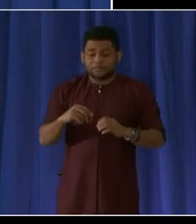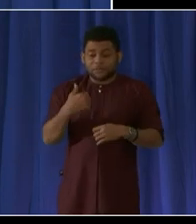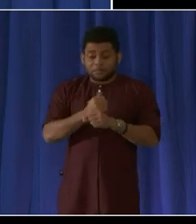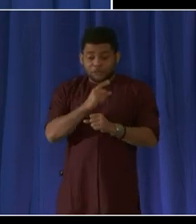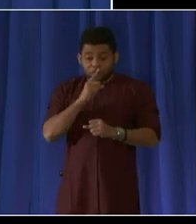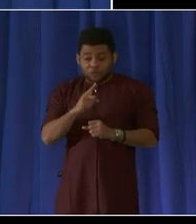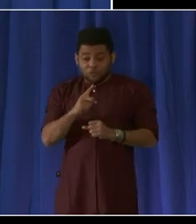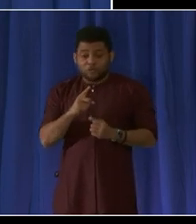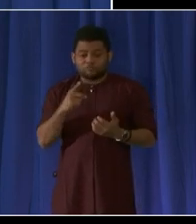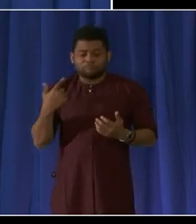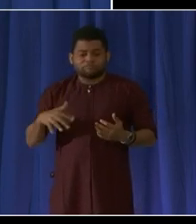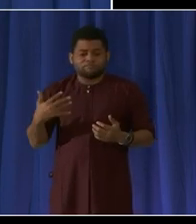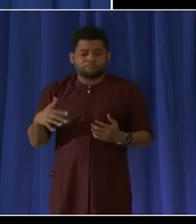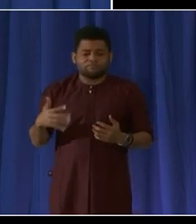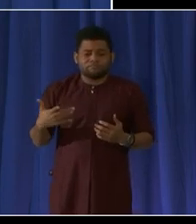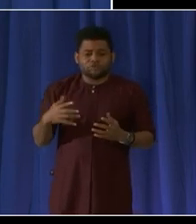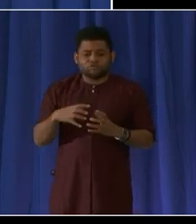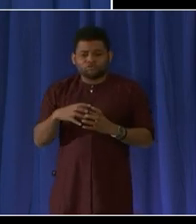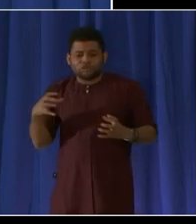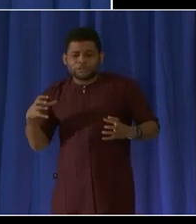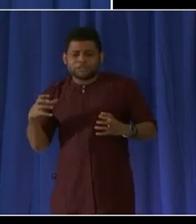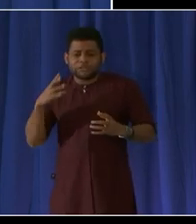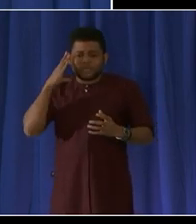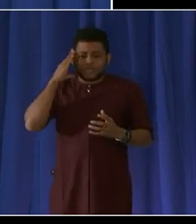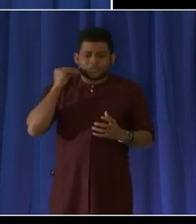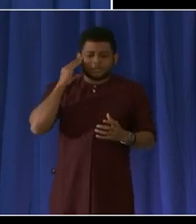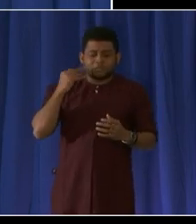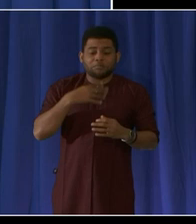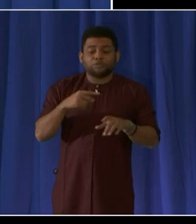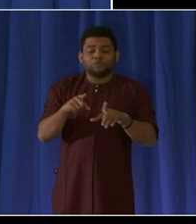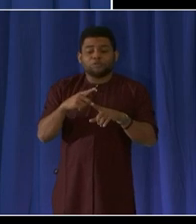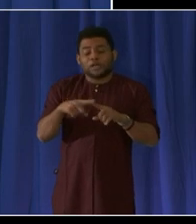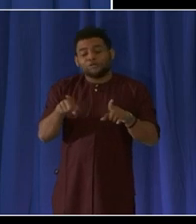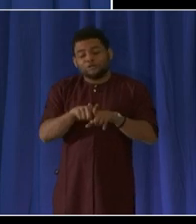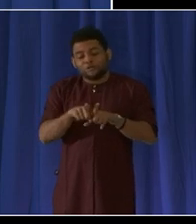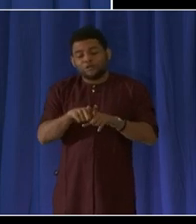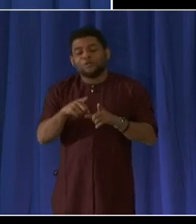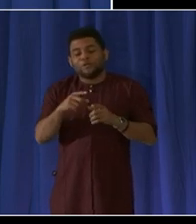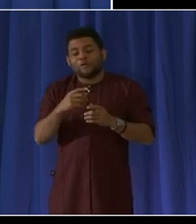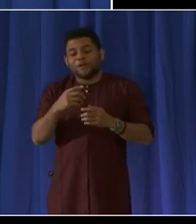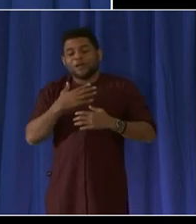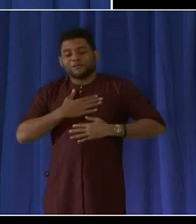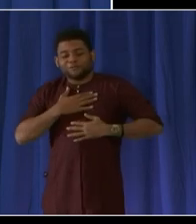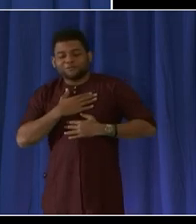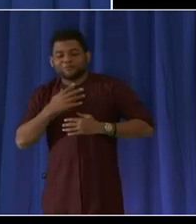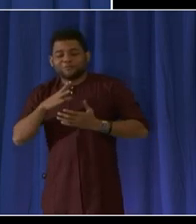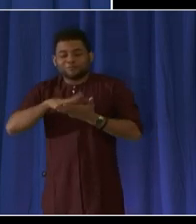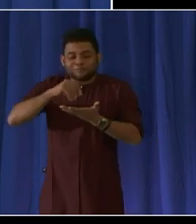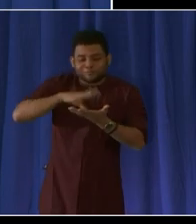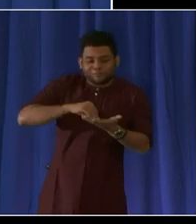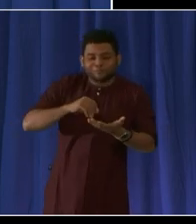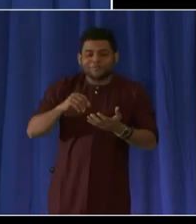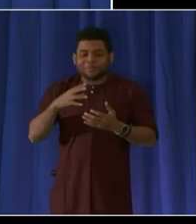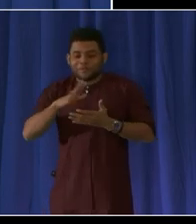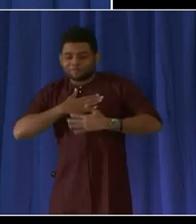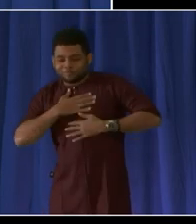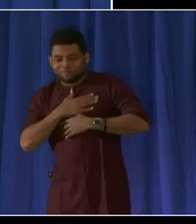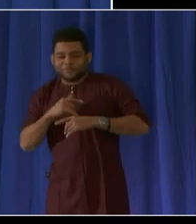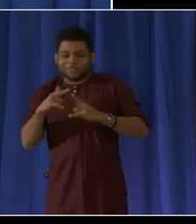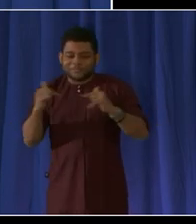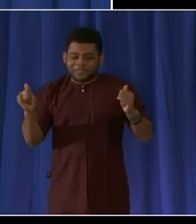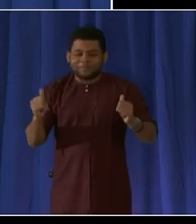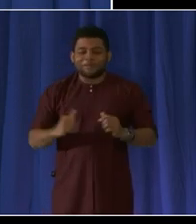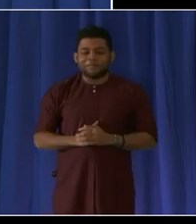to enrich, have fun, but also to learn at the same time. So the answer is yes, and look forward to